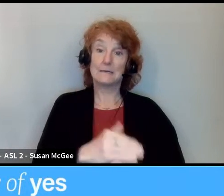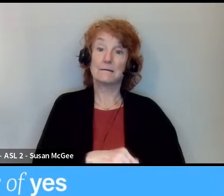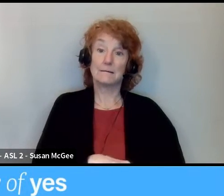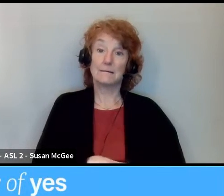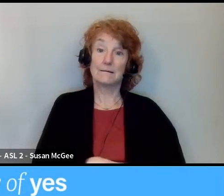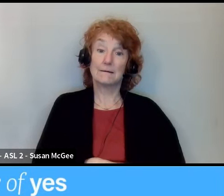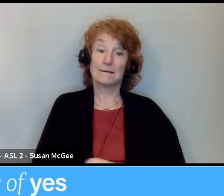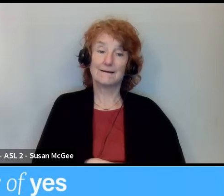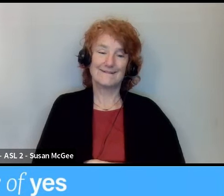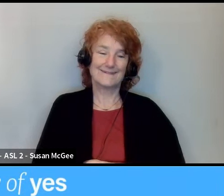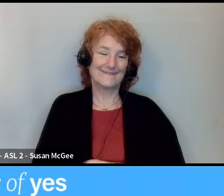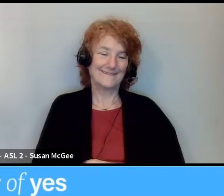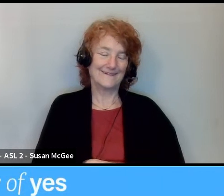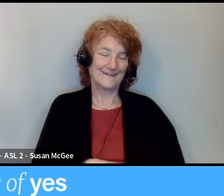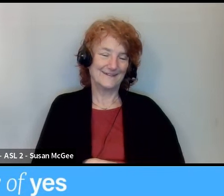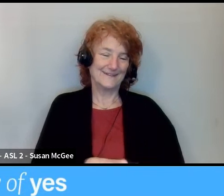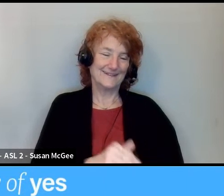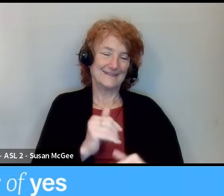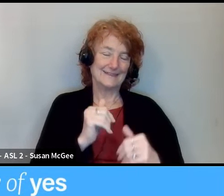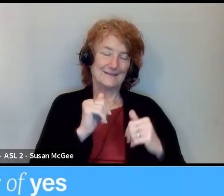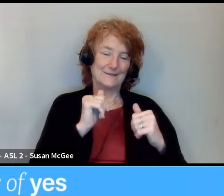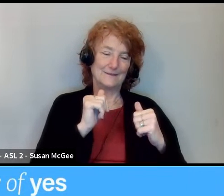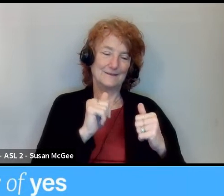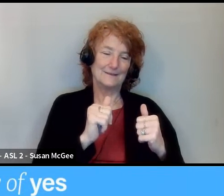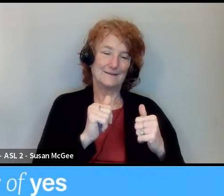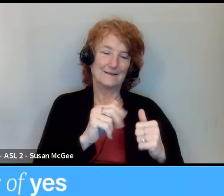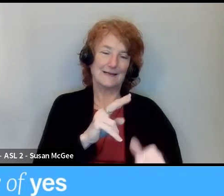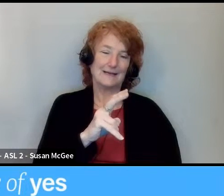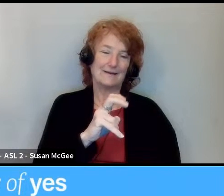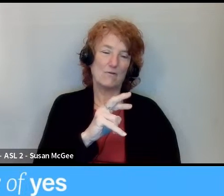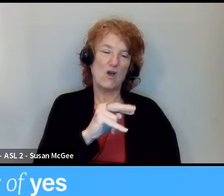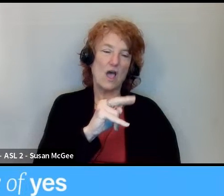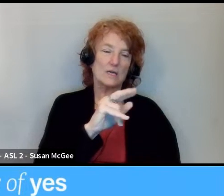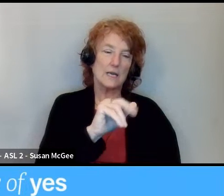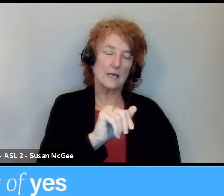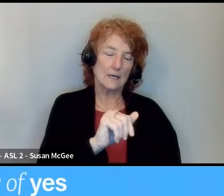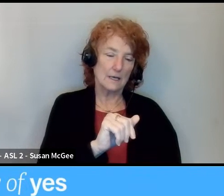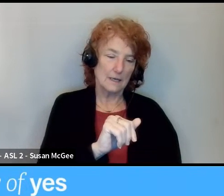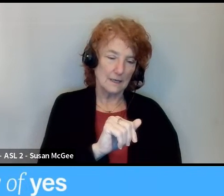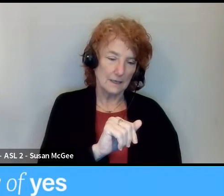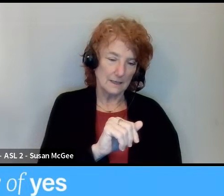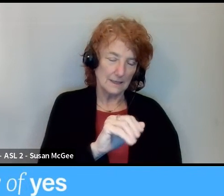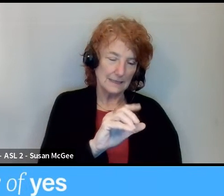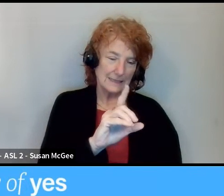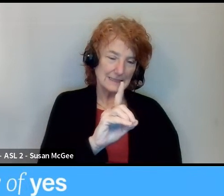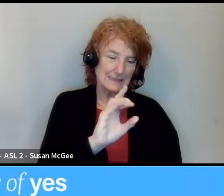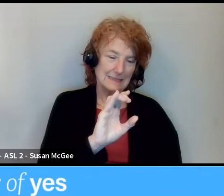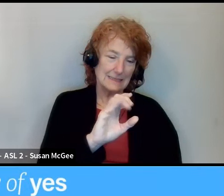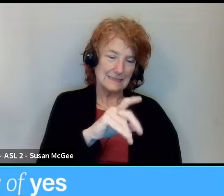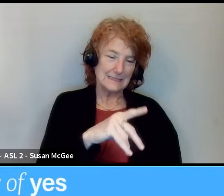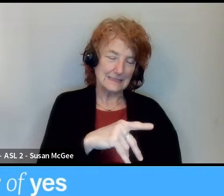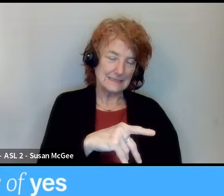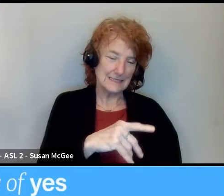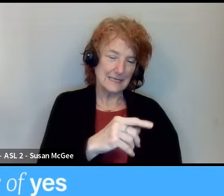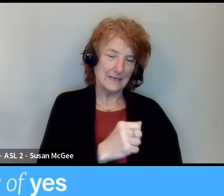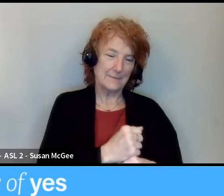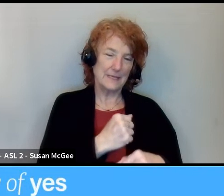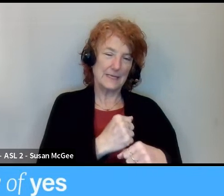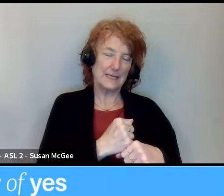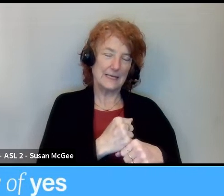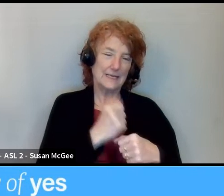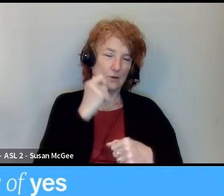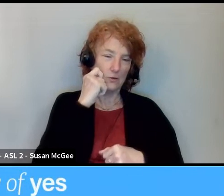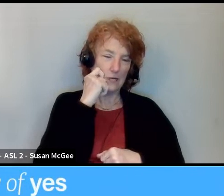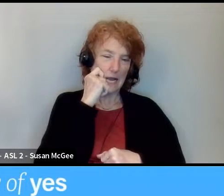Great, thank you. So Veronica, over to you. Is DCP going to create a racial equity report for City of Yes